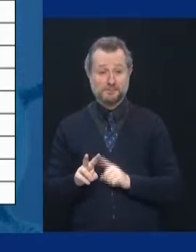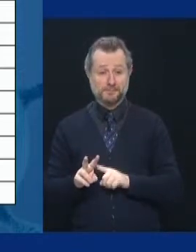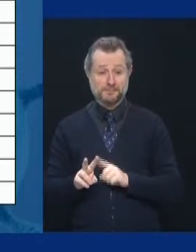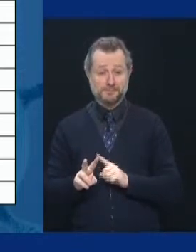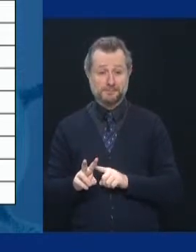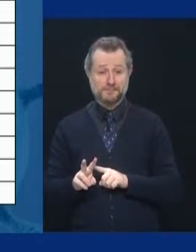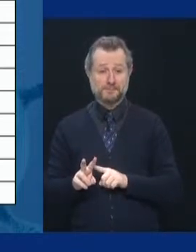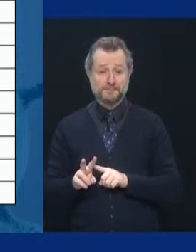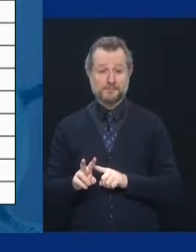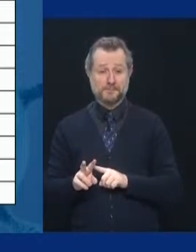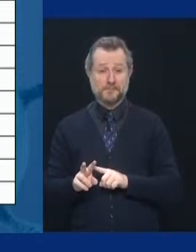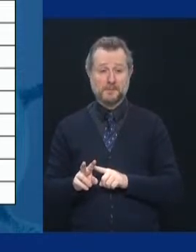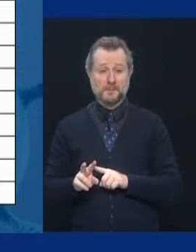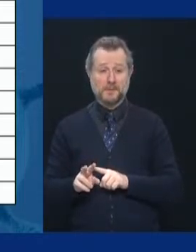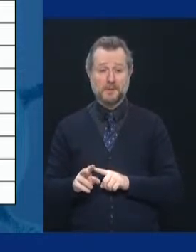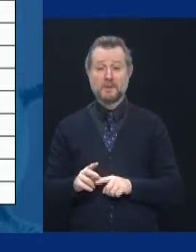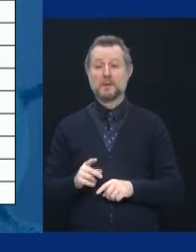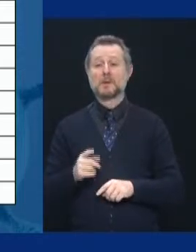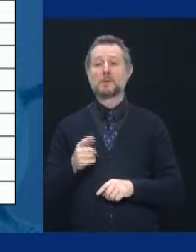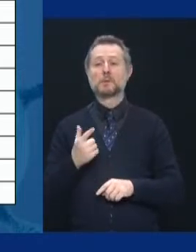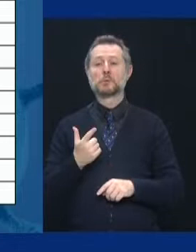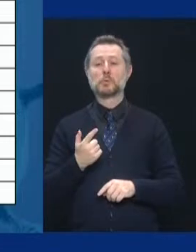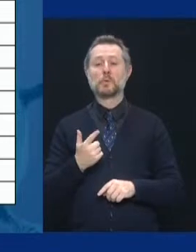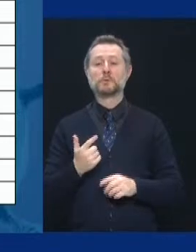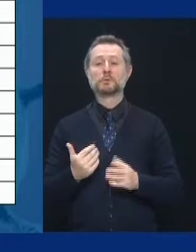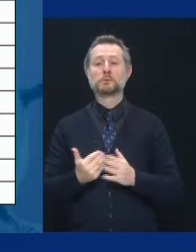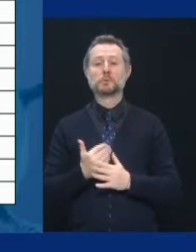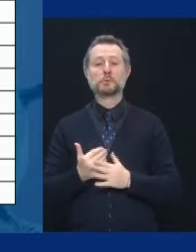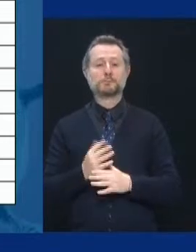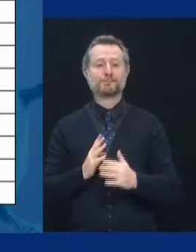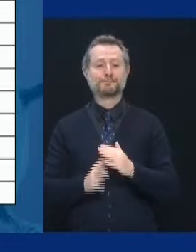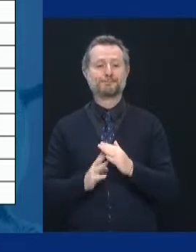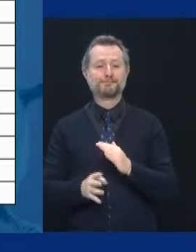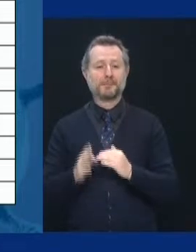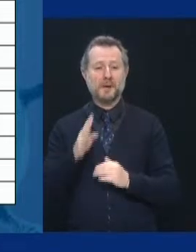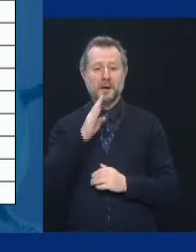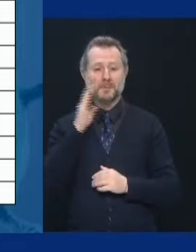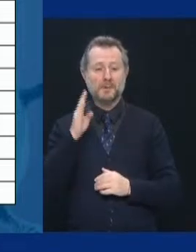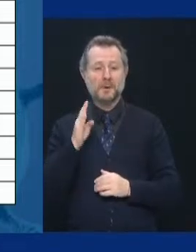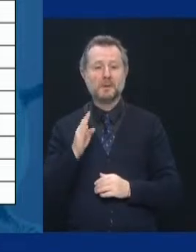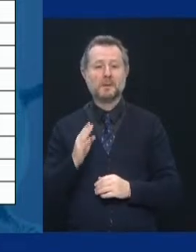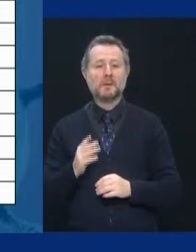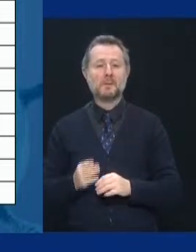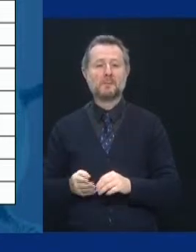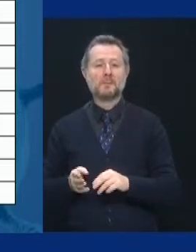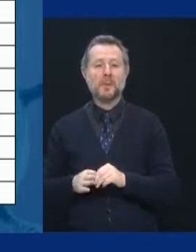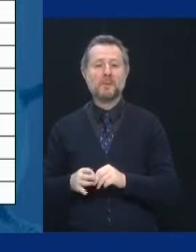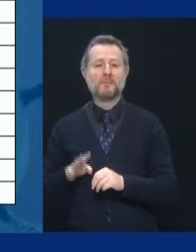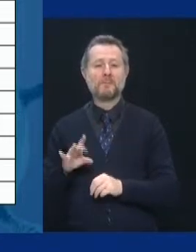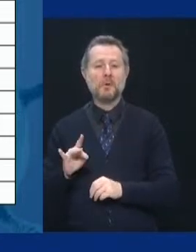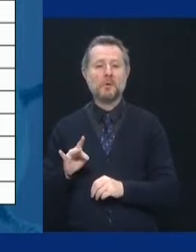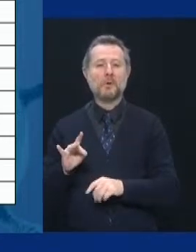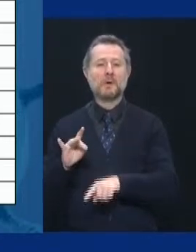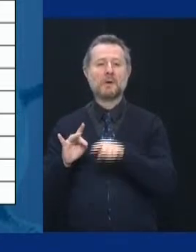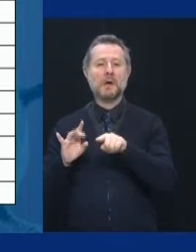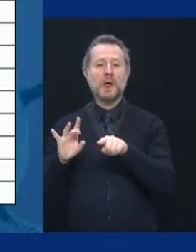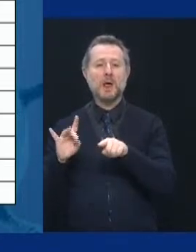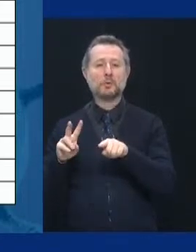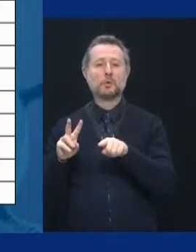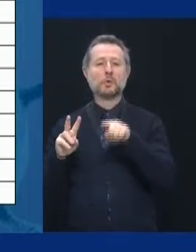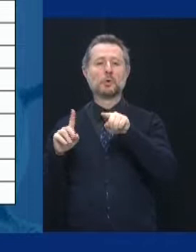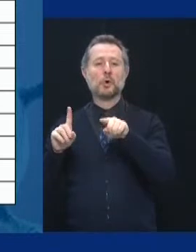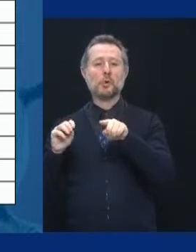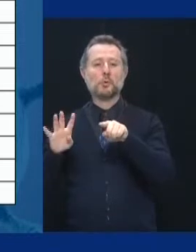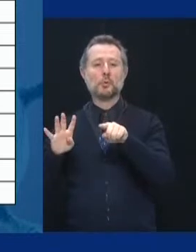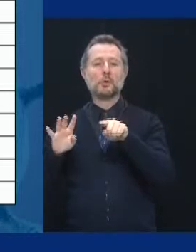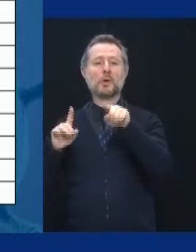we were 21 new hospitalizations, and then it started to tick up: 46, 82, 104, 131,